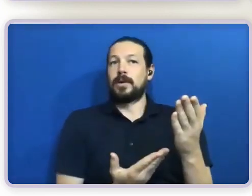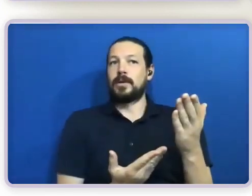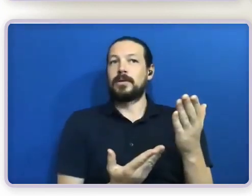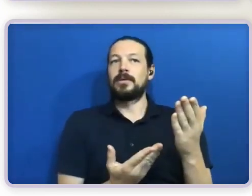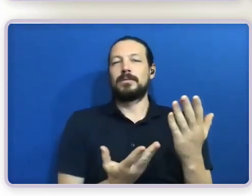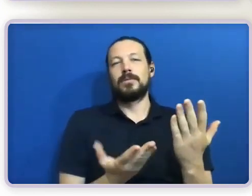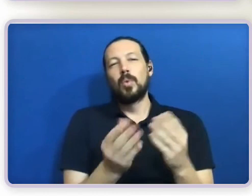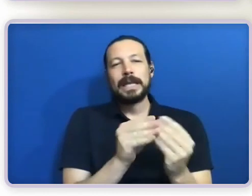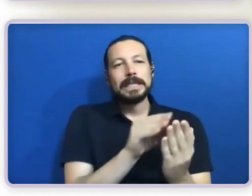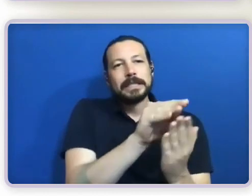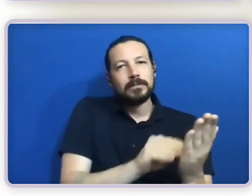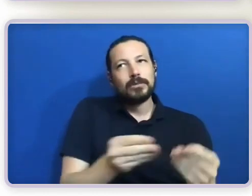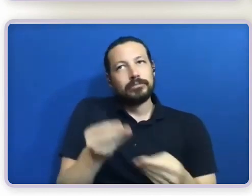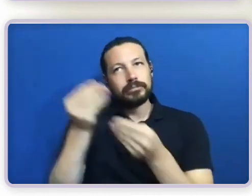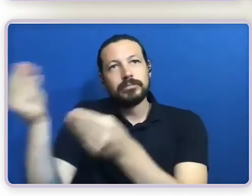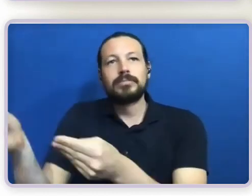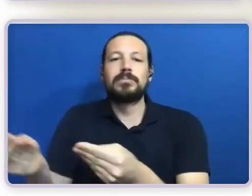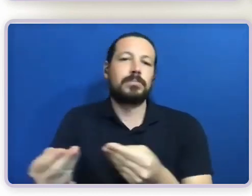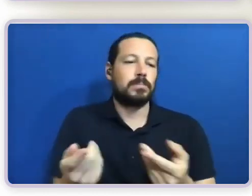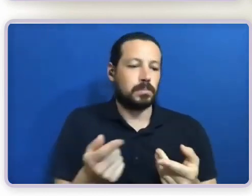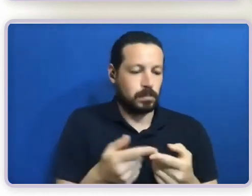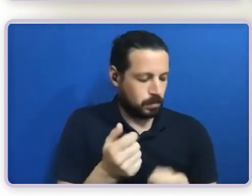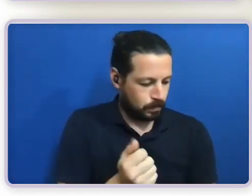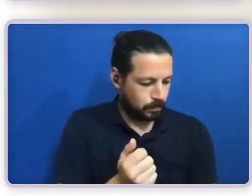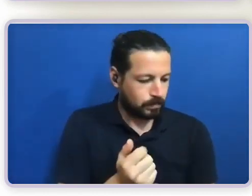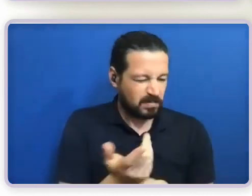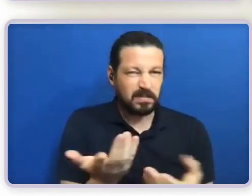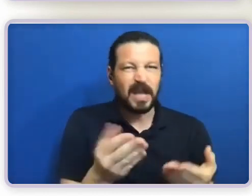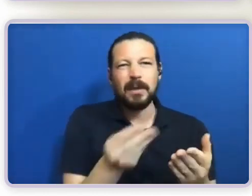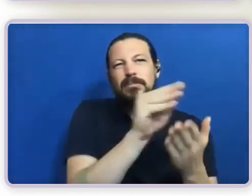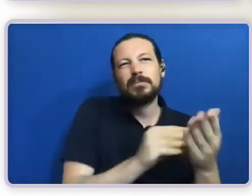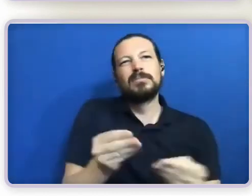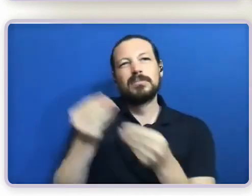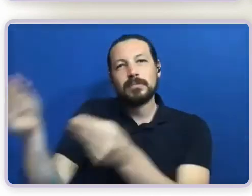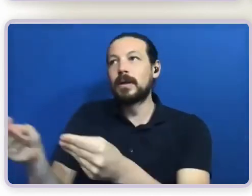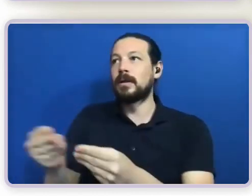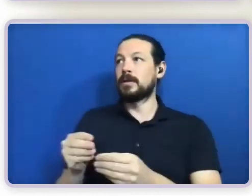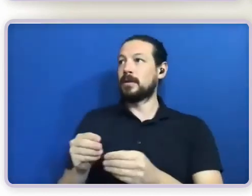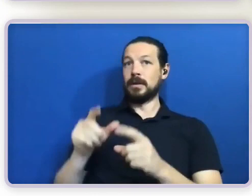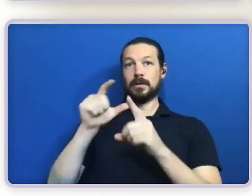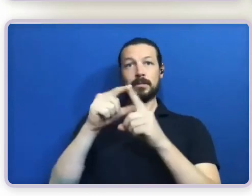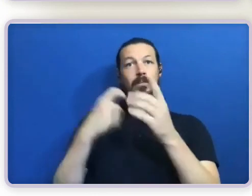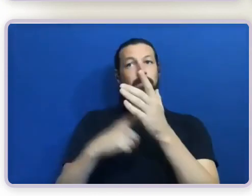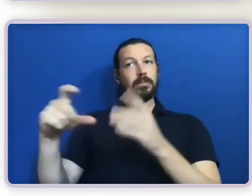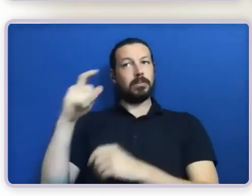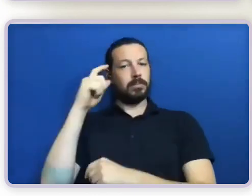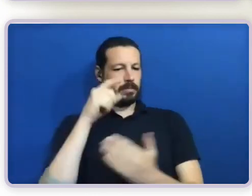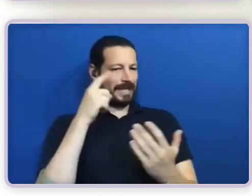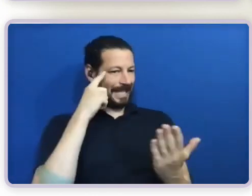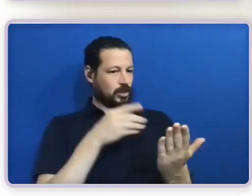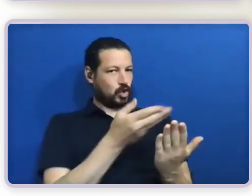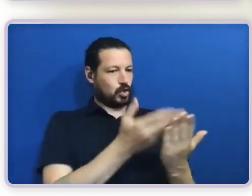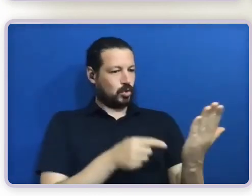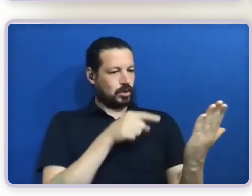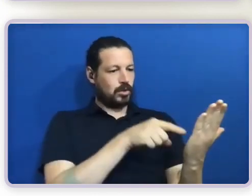submission, for example, and the Royal Commission is thinking that story is